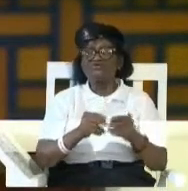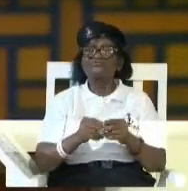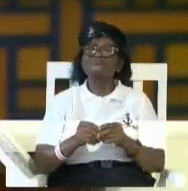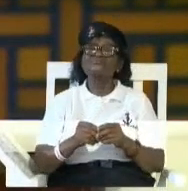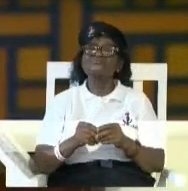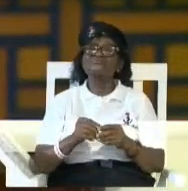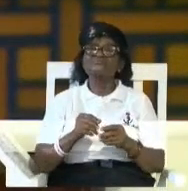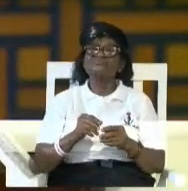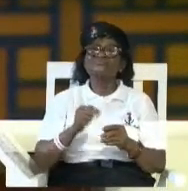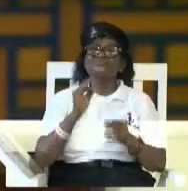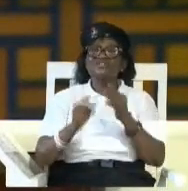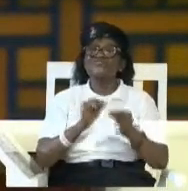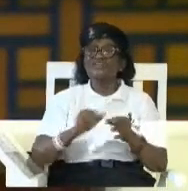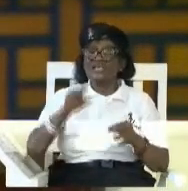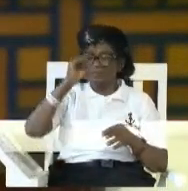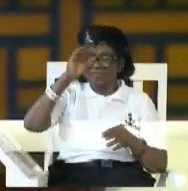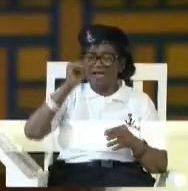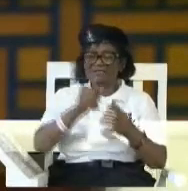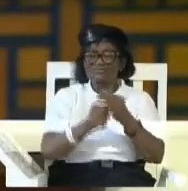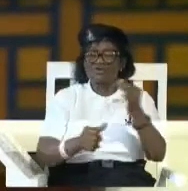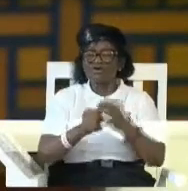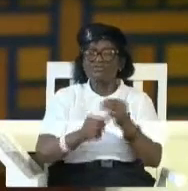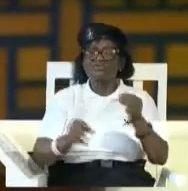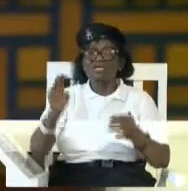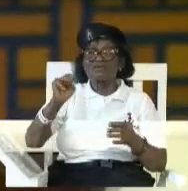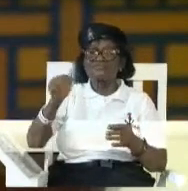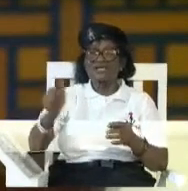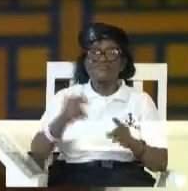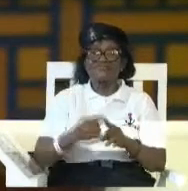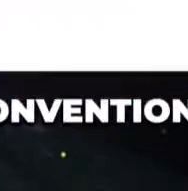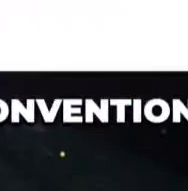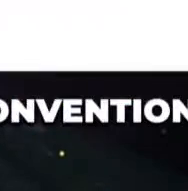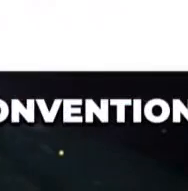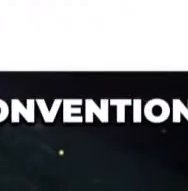If a man therefore purge himself from these,